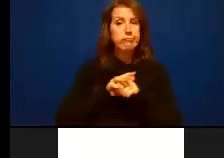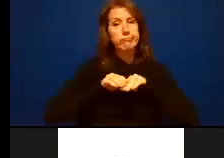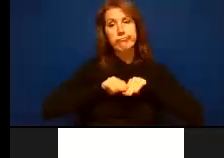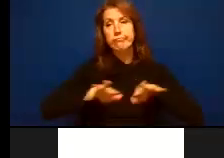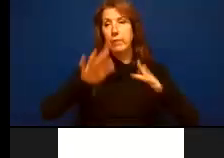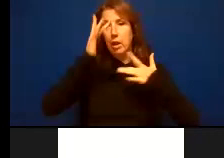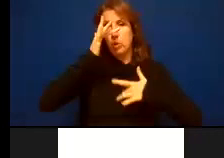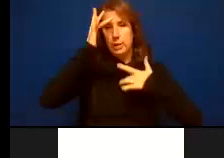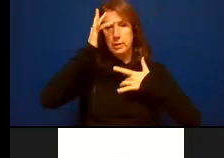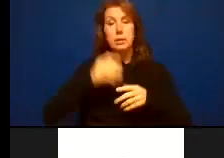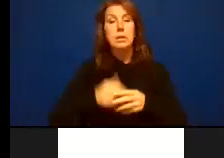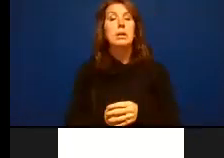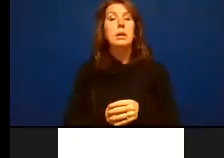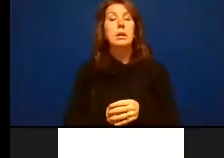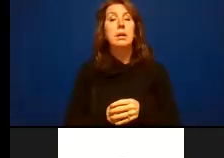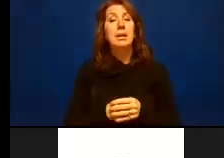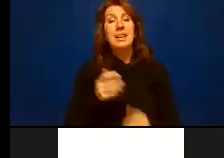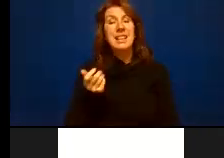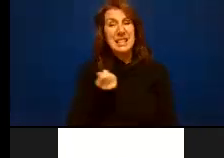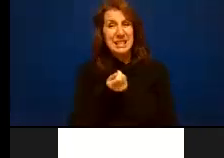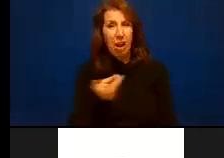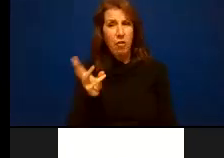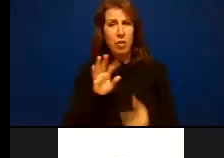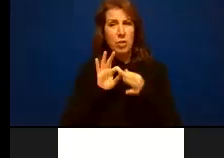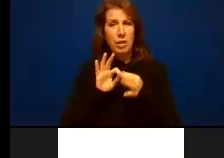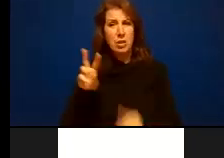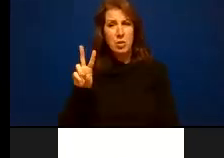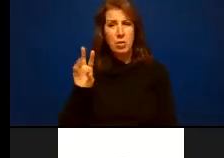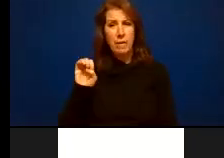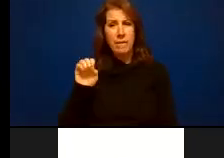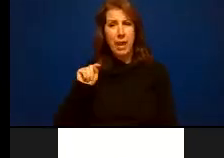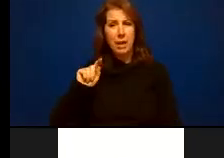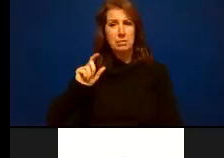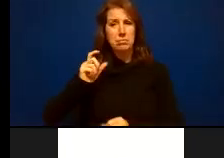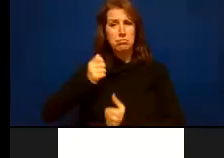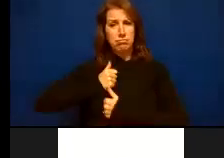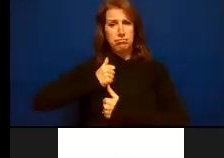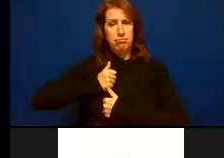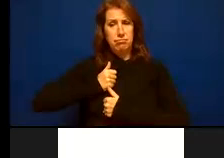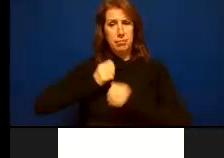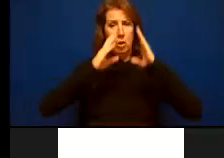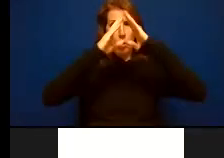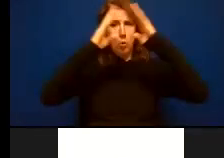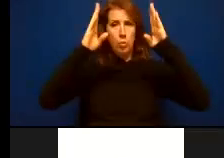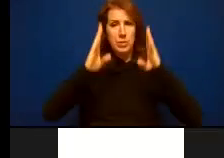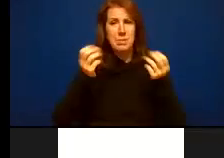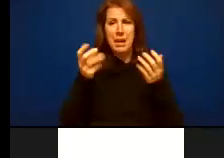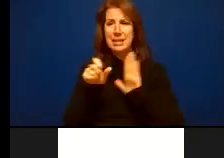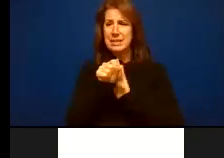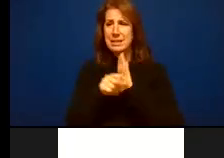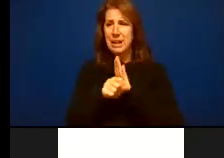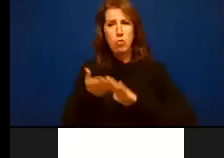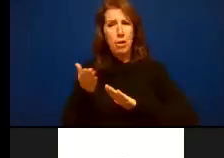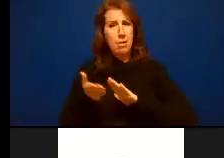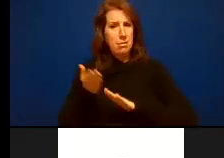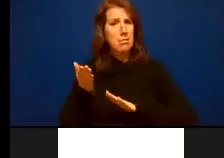There are a number of cases around veterans' homes. There's a lot of state-run veterans' homes. Primarily, as far as I have been able to see, those